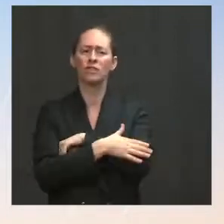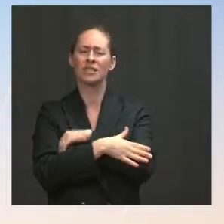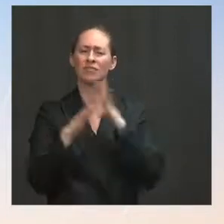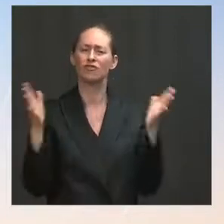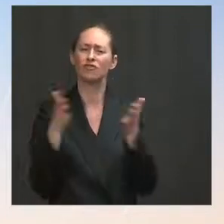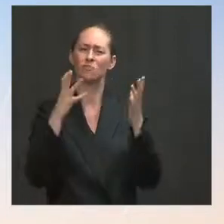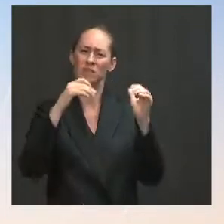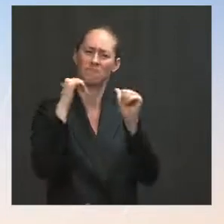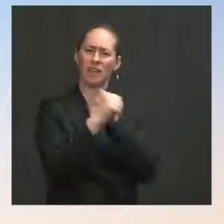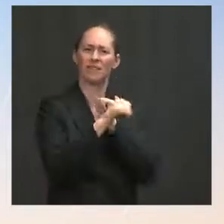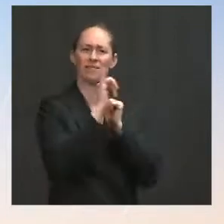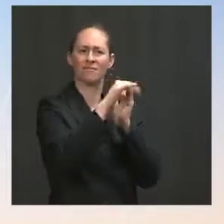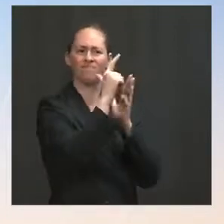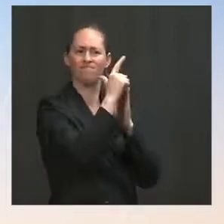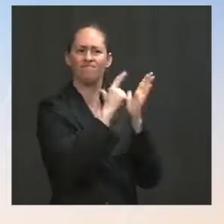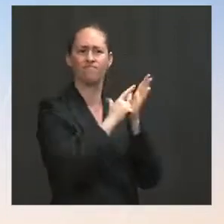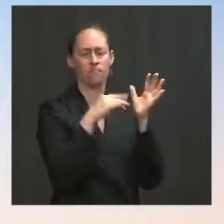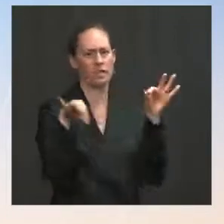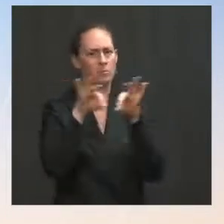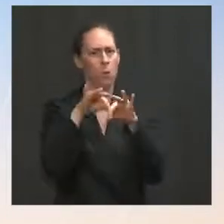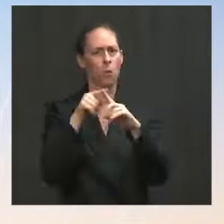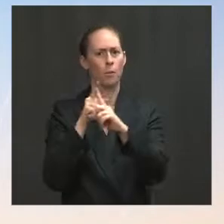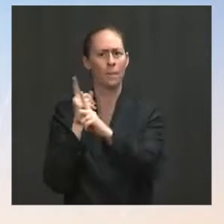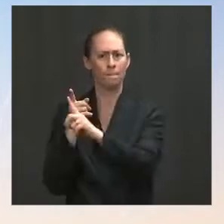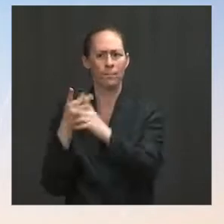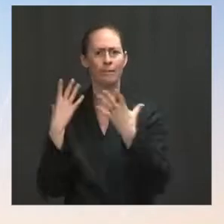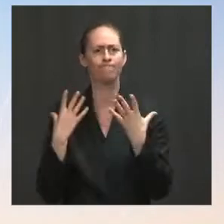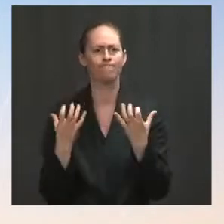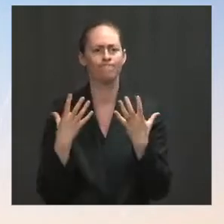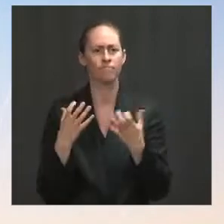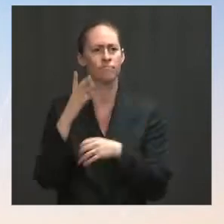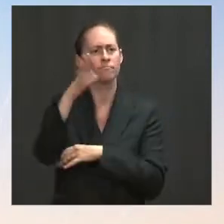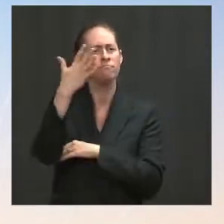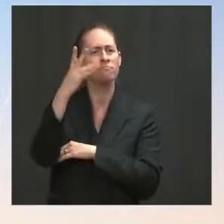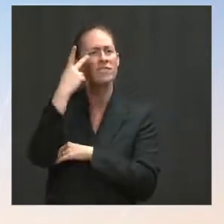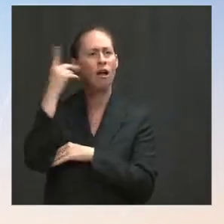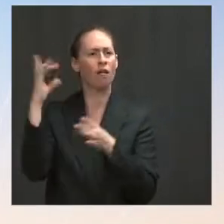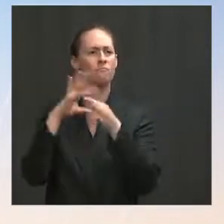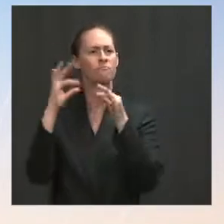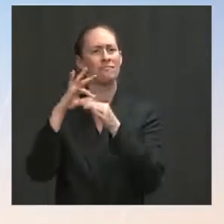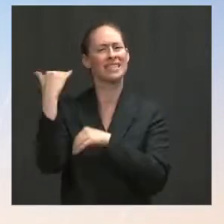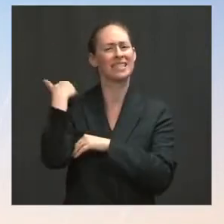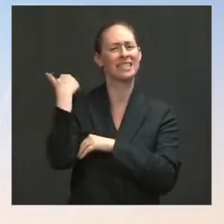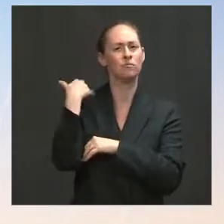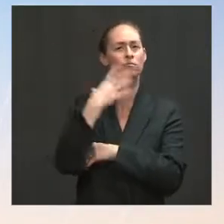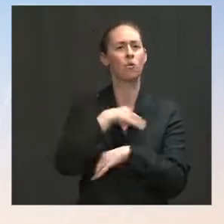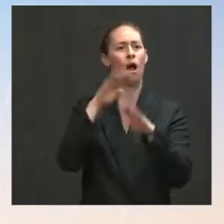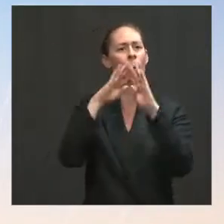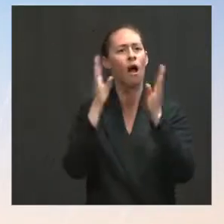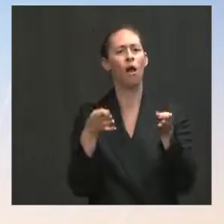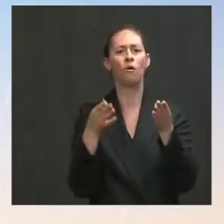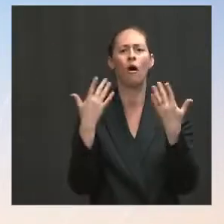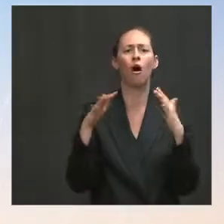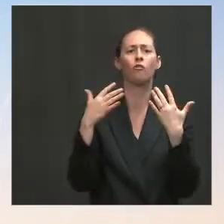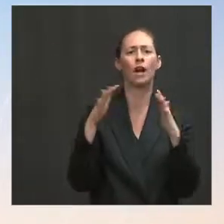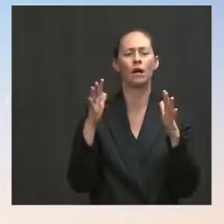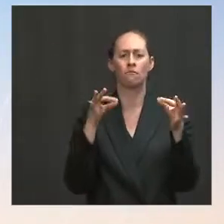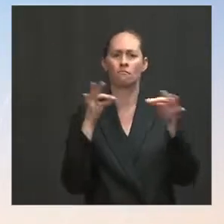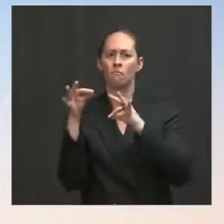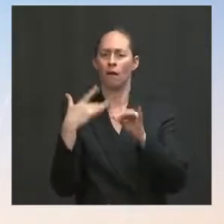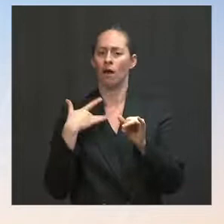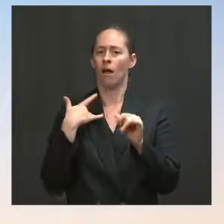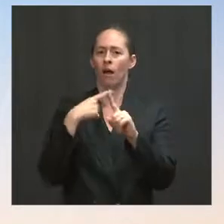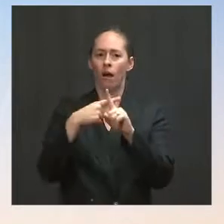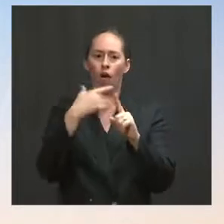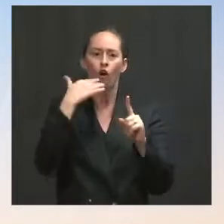is a top priority for him. And you heard them go out and speak in front of the White House and convey how constructive they felt the meeting was as well. But